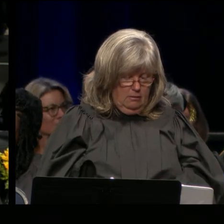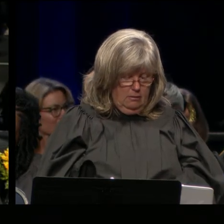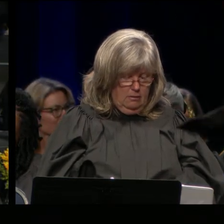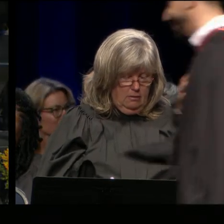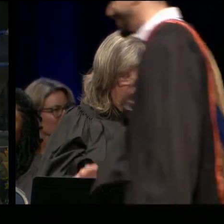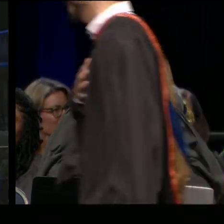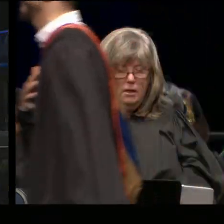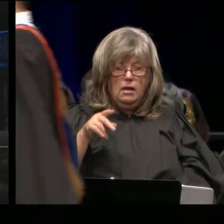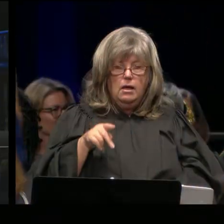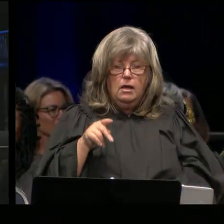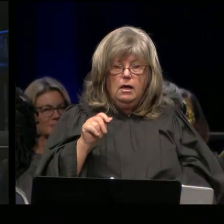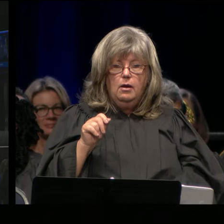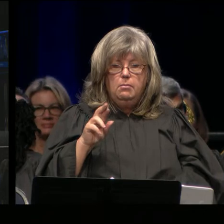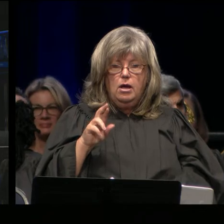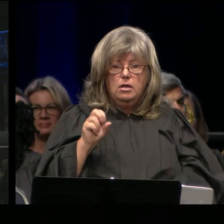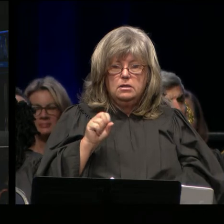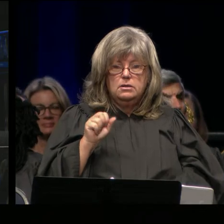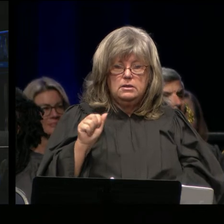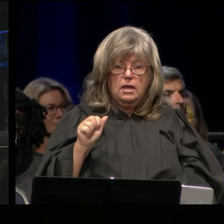Parsa Sokandani.